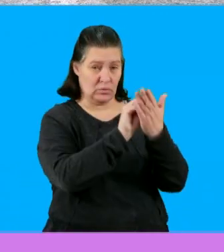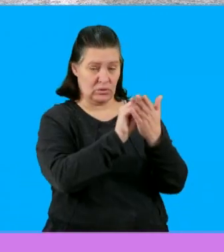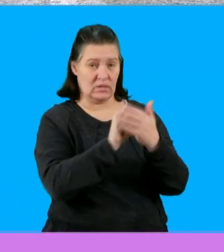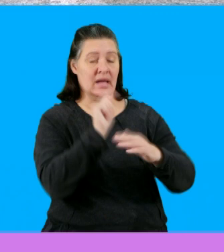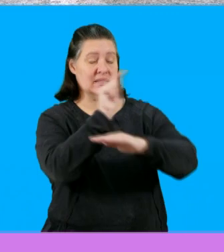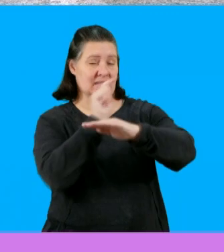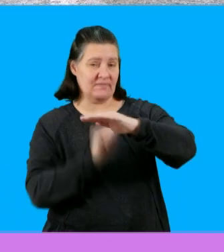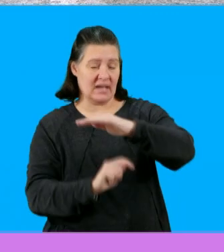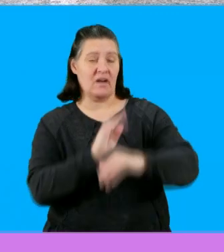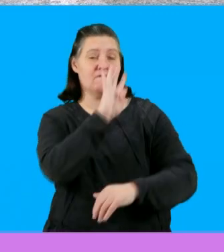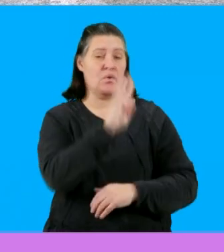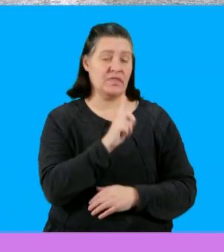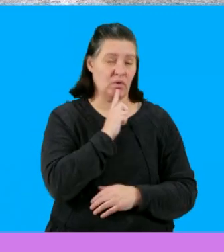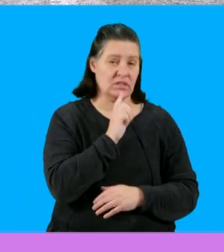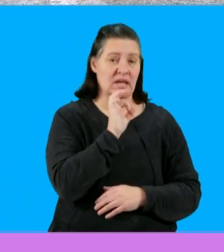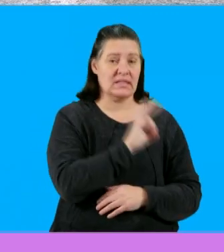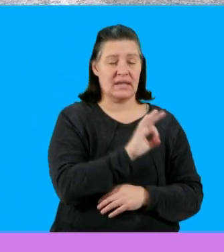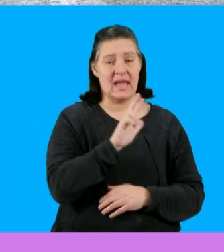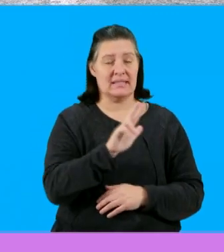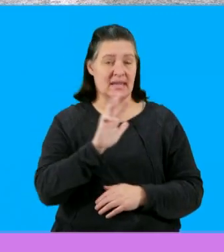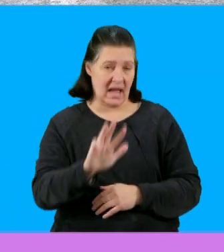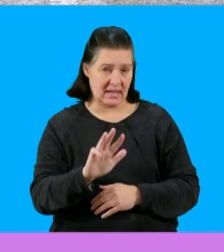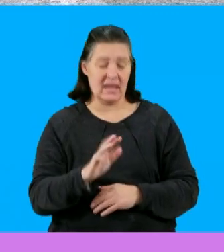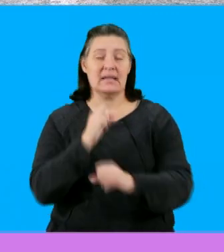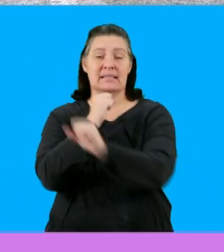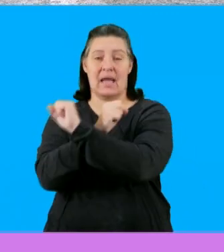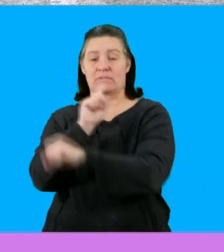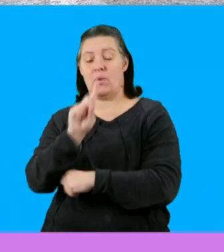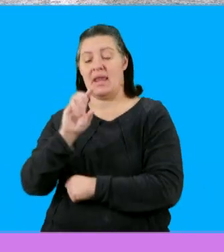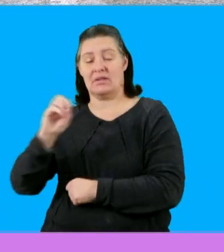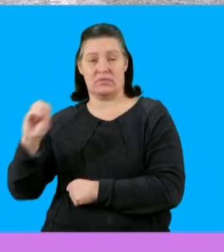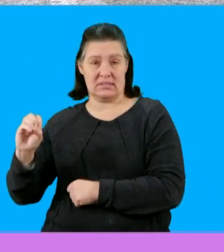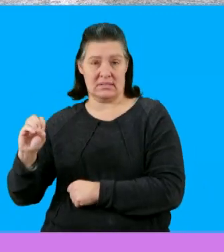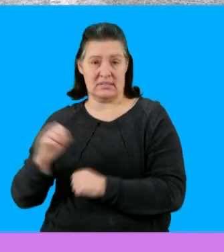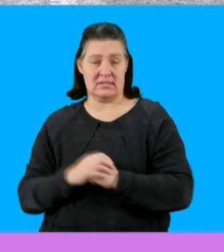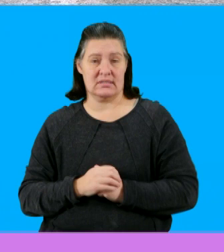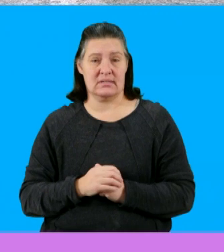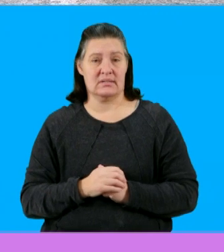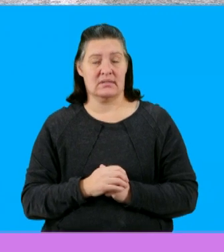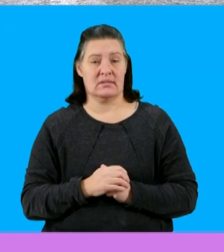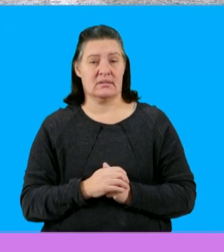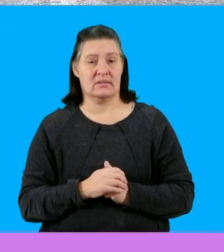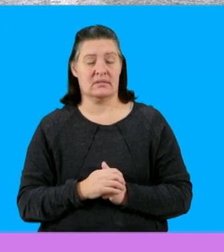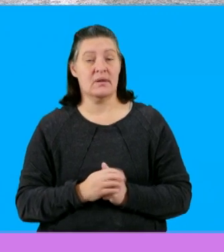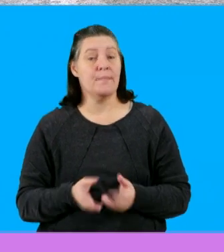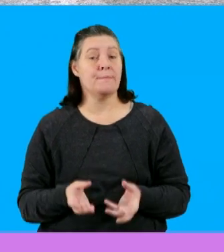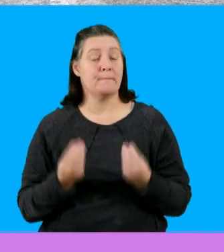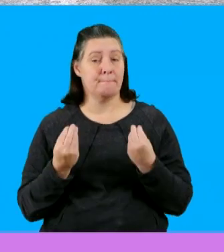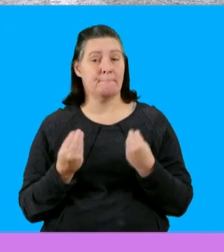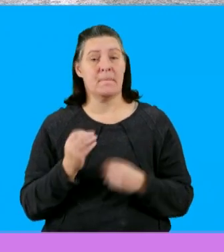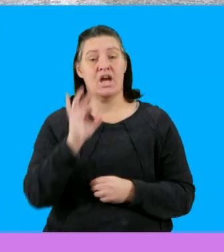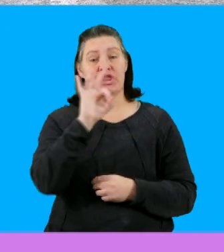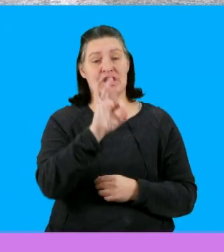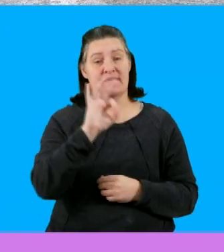1,539 divided by 4,389 rand multiplied by 100. So that will give